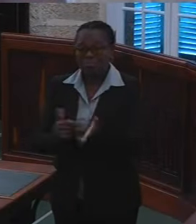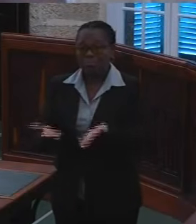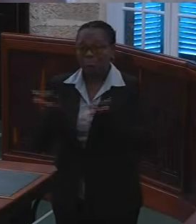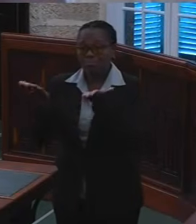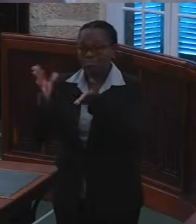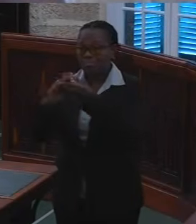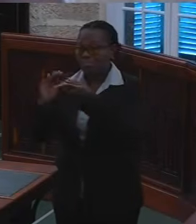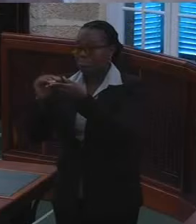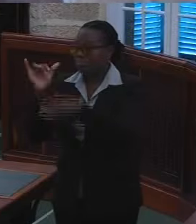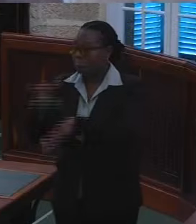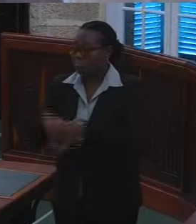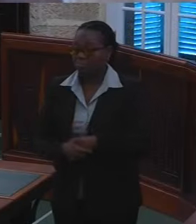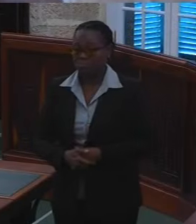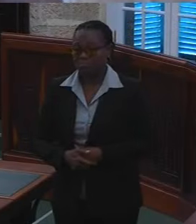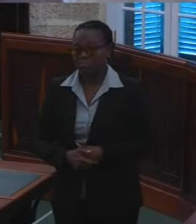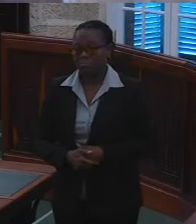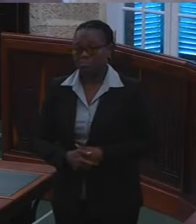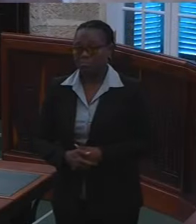So no one